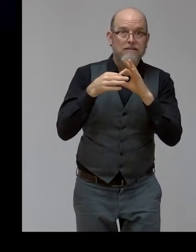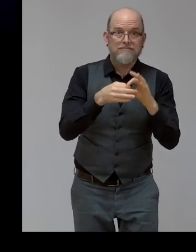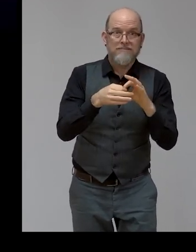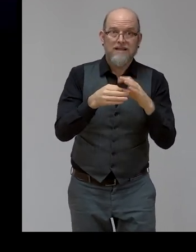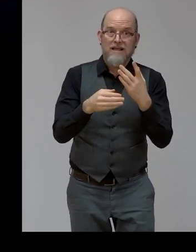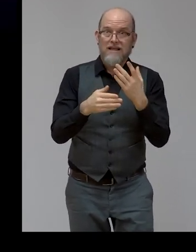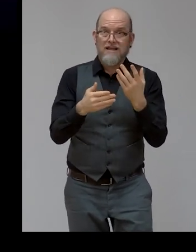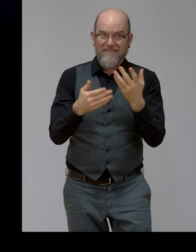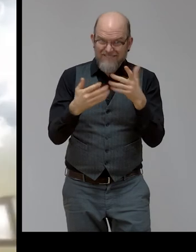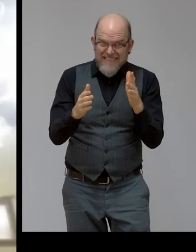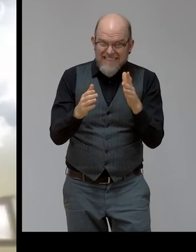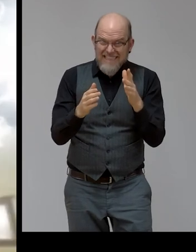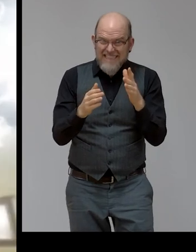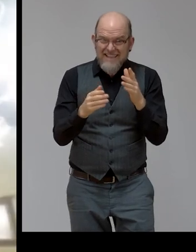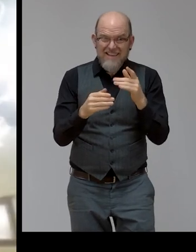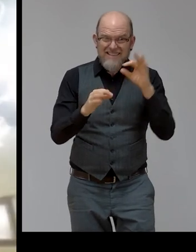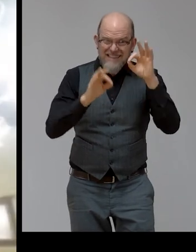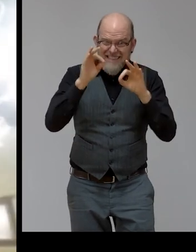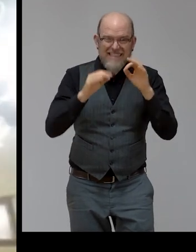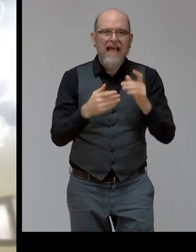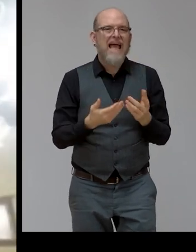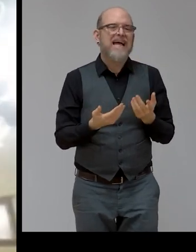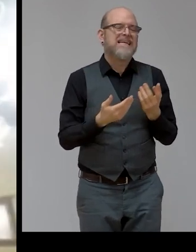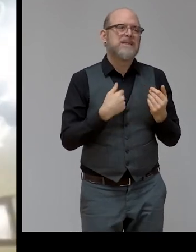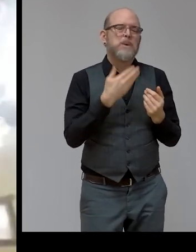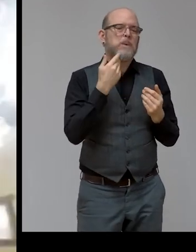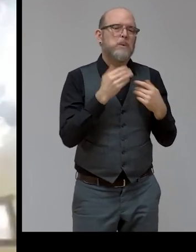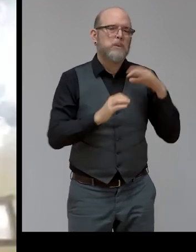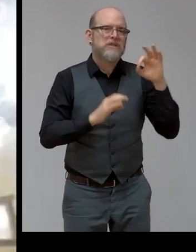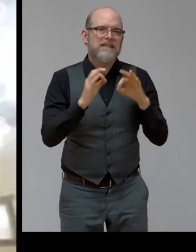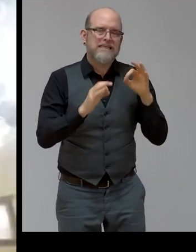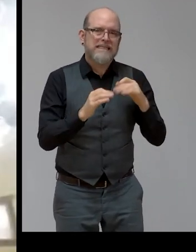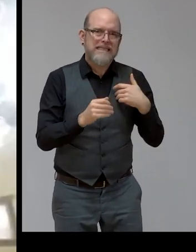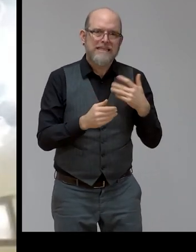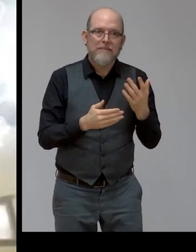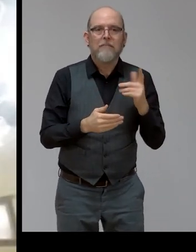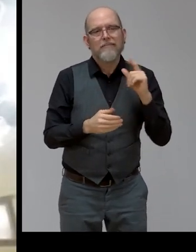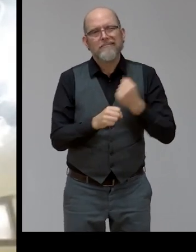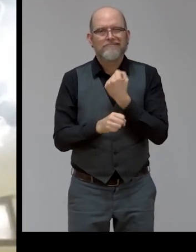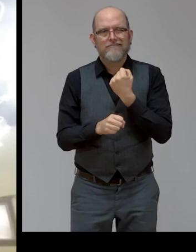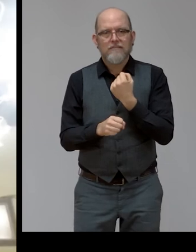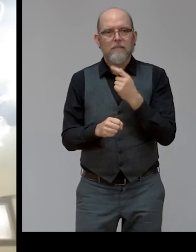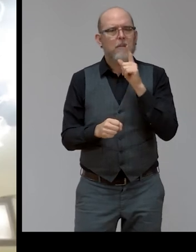No, not on the other places. But for example, we always have the book of visitors in our